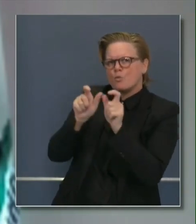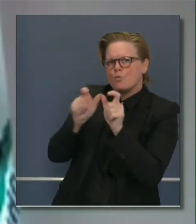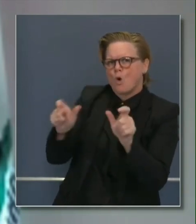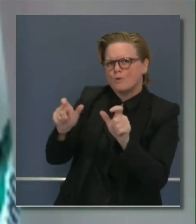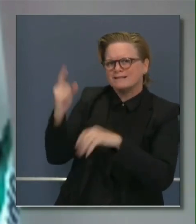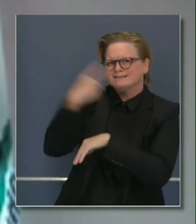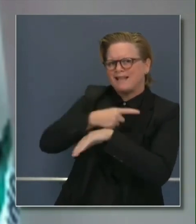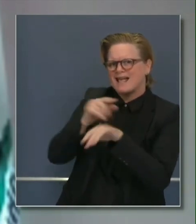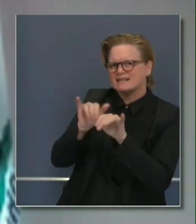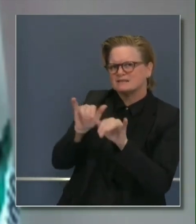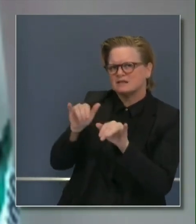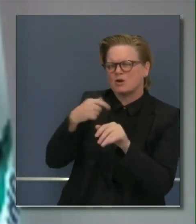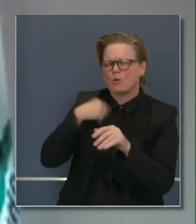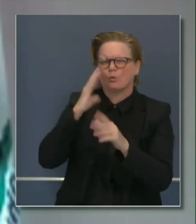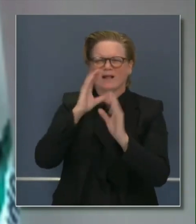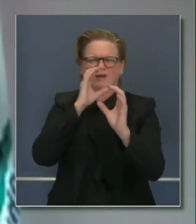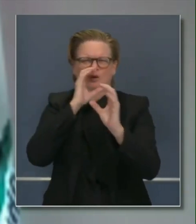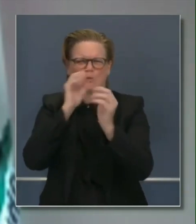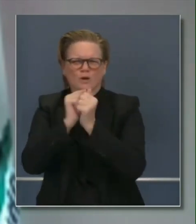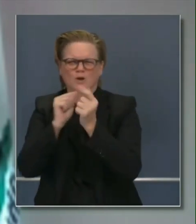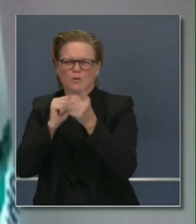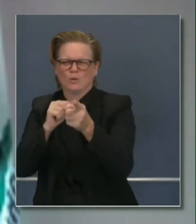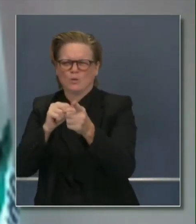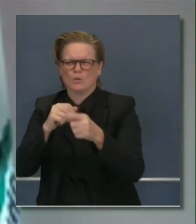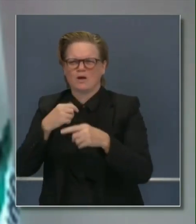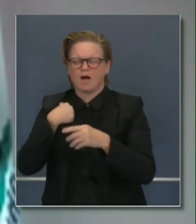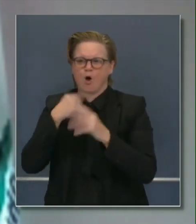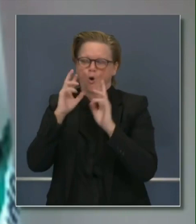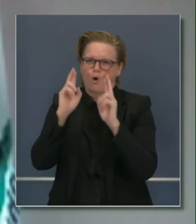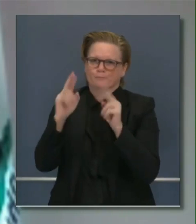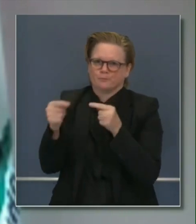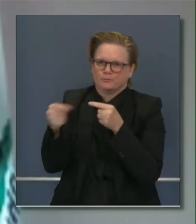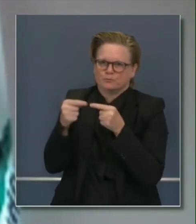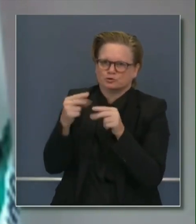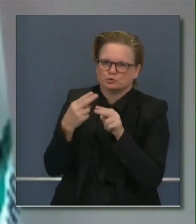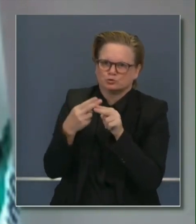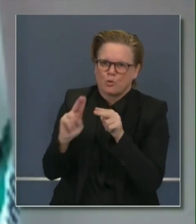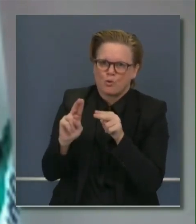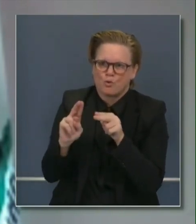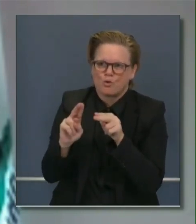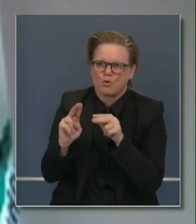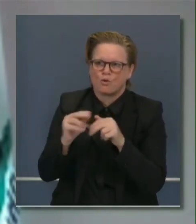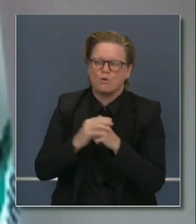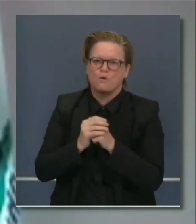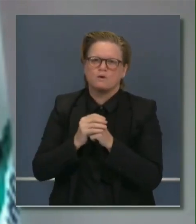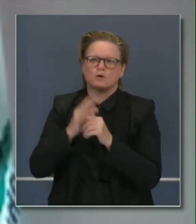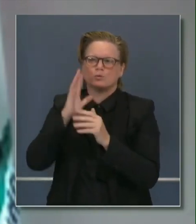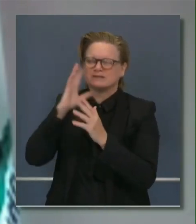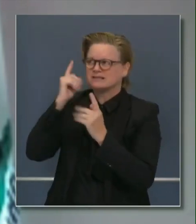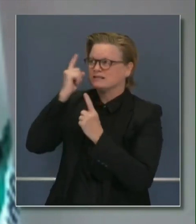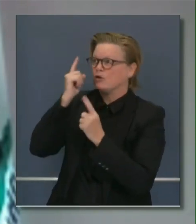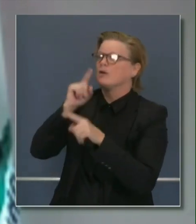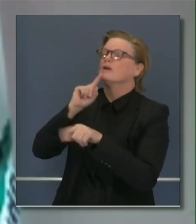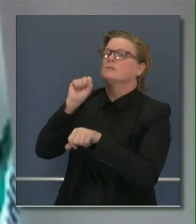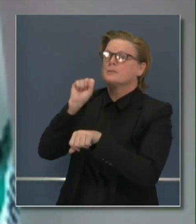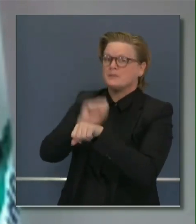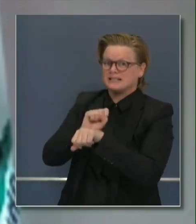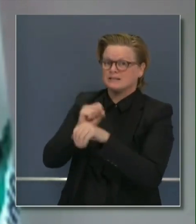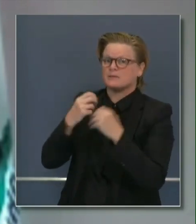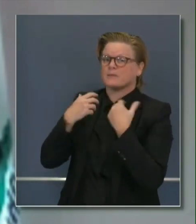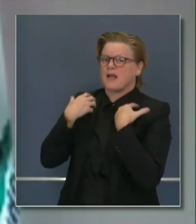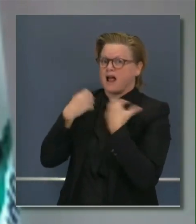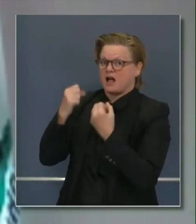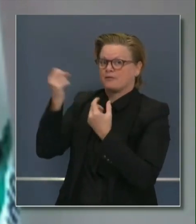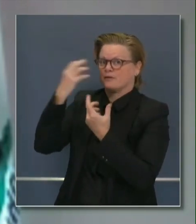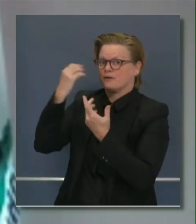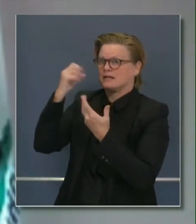by making it shorter, more Californians will consider doing it. We know it's a burden and it's a toll, but this is exactly a tool